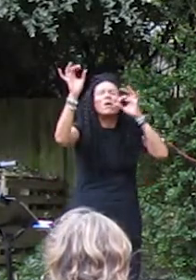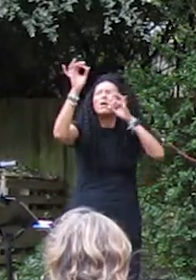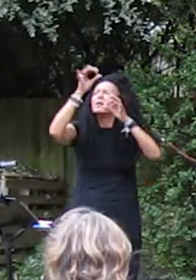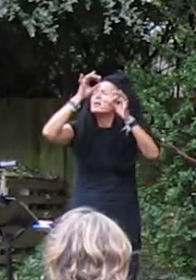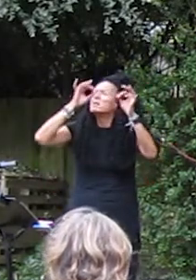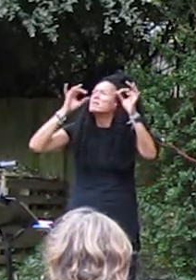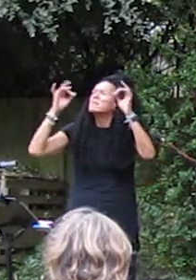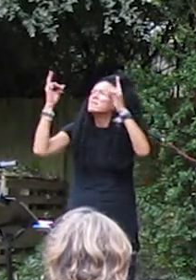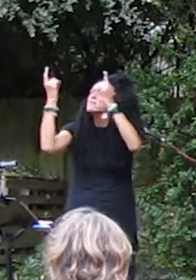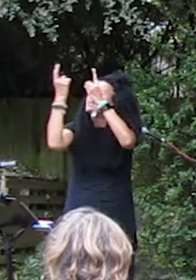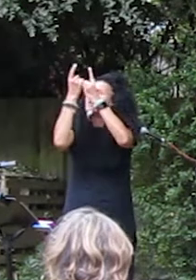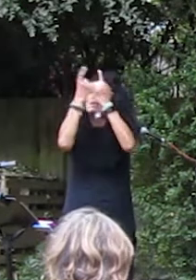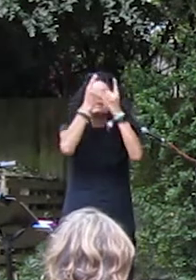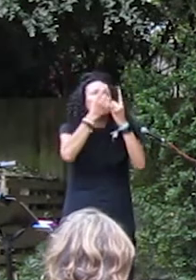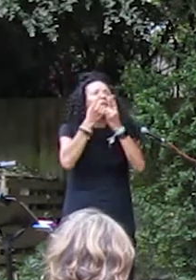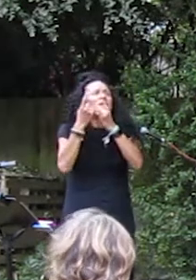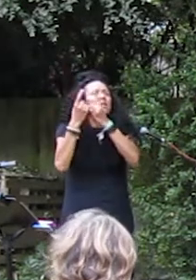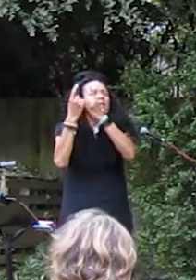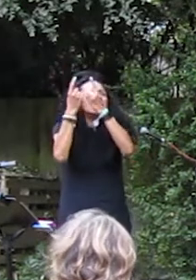bodies